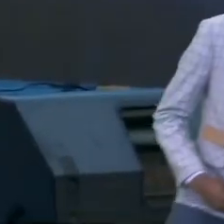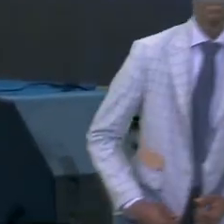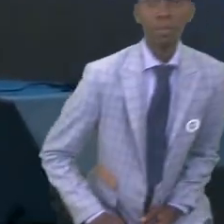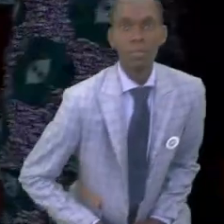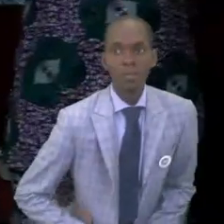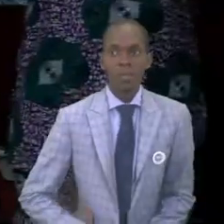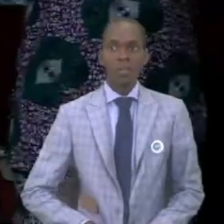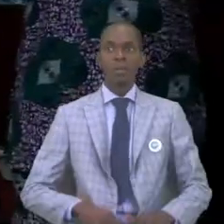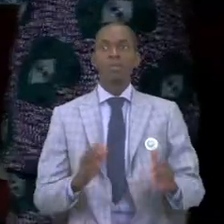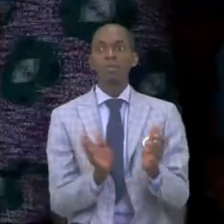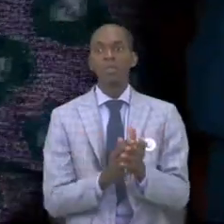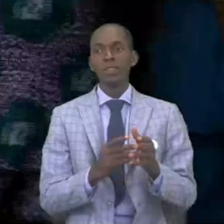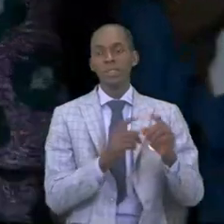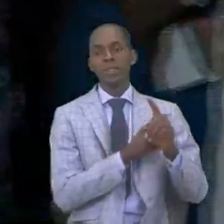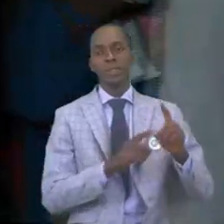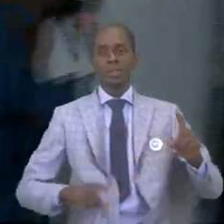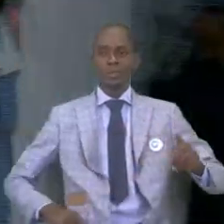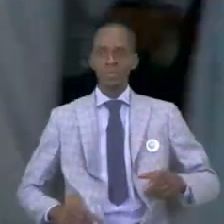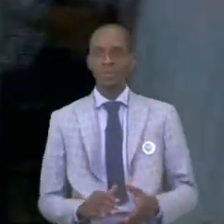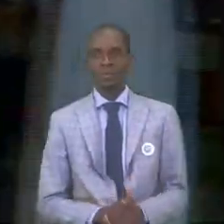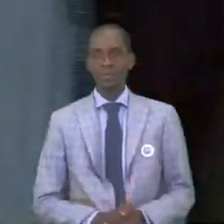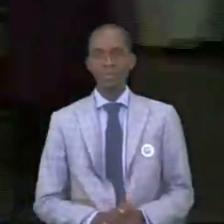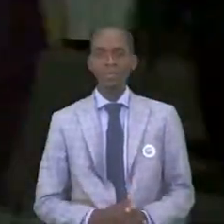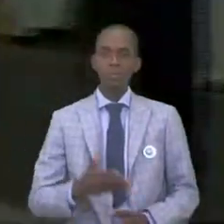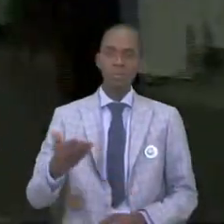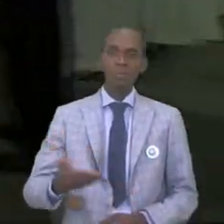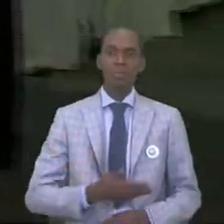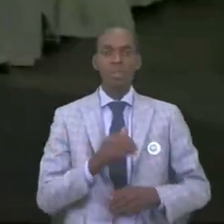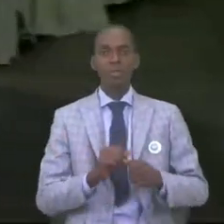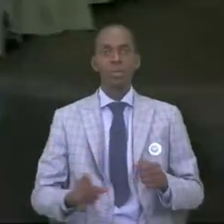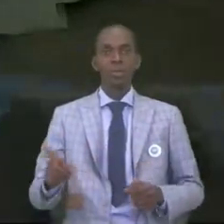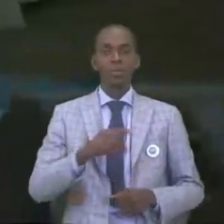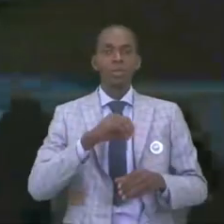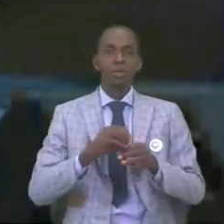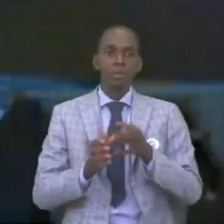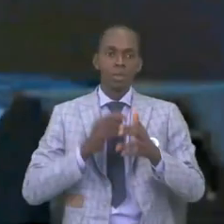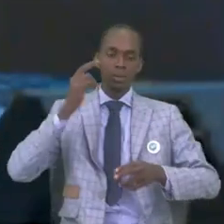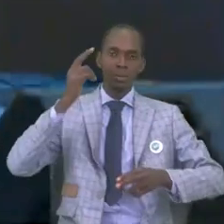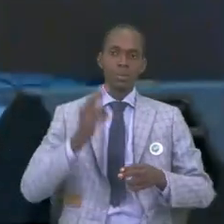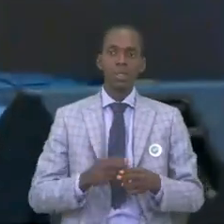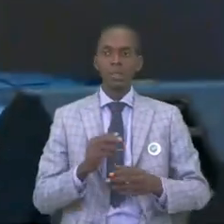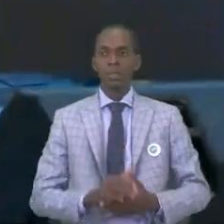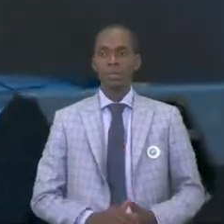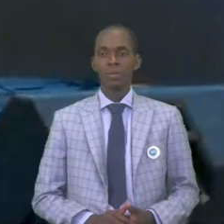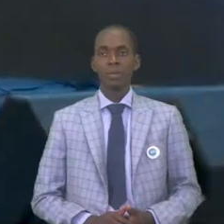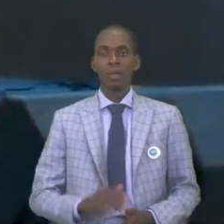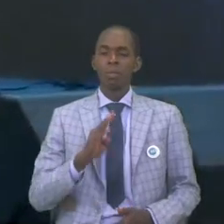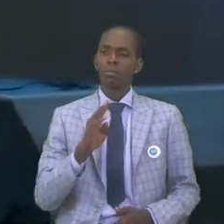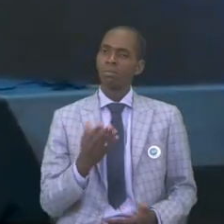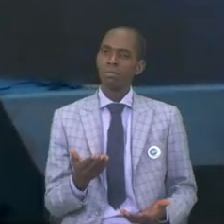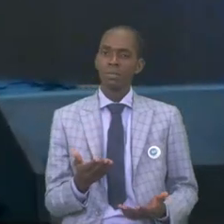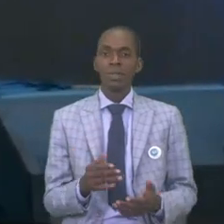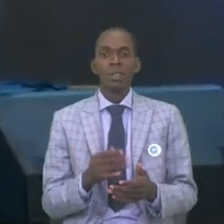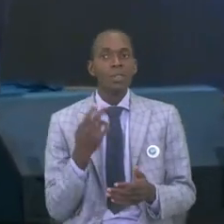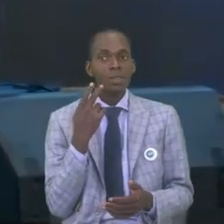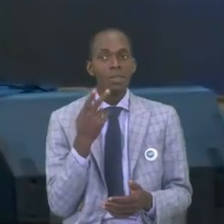Praise the Lord. Amen. Welcome everyone in Jesus' name. By the way, you know, there are